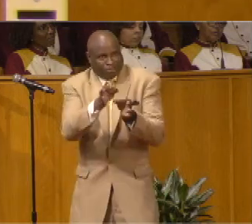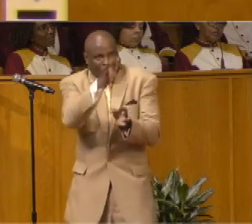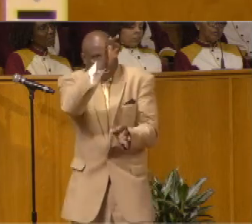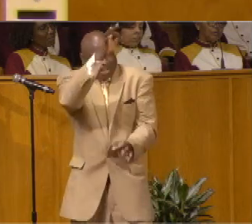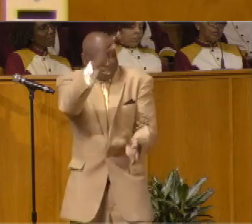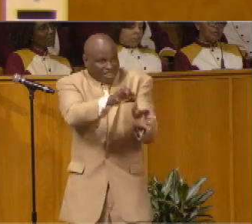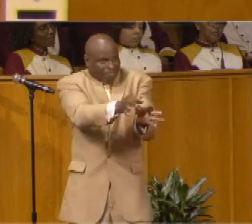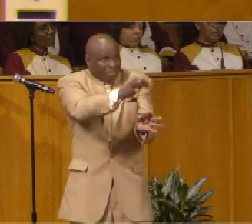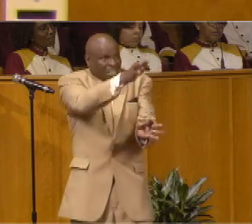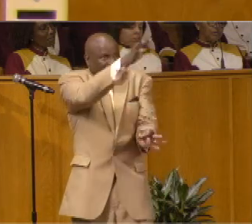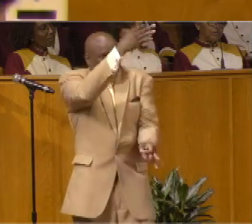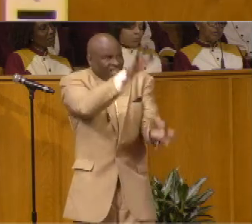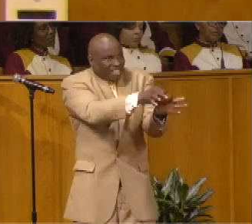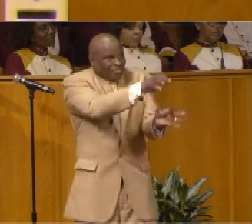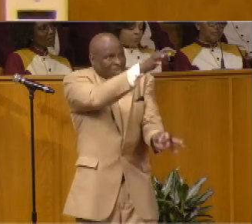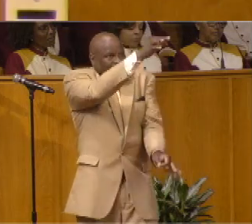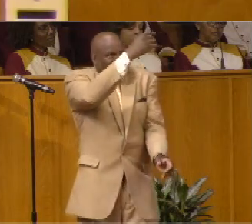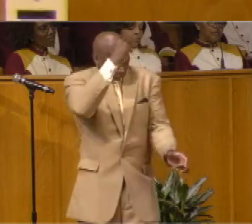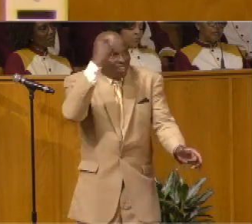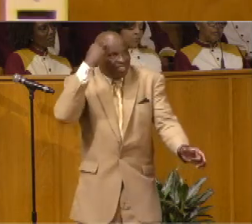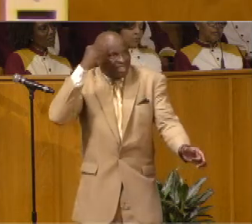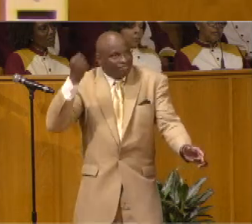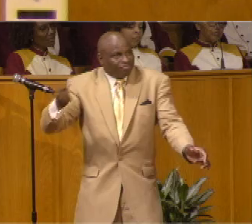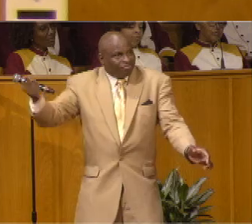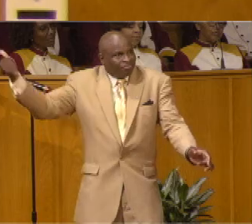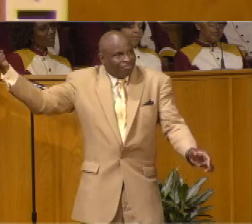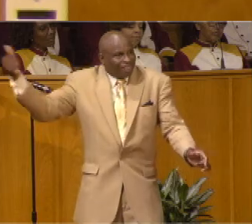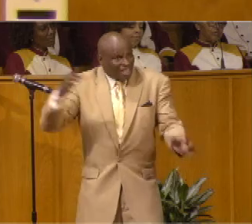spiritual and no intellect.